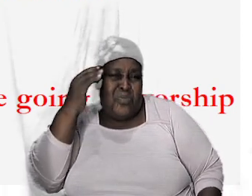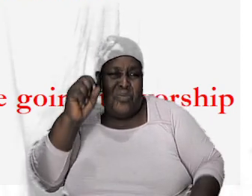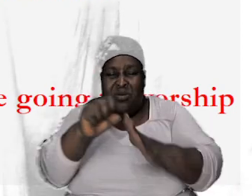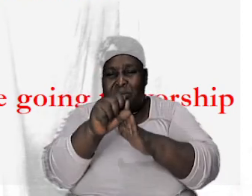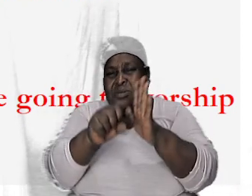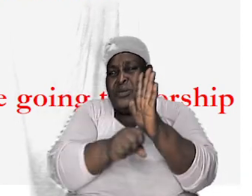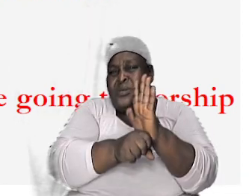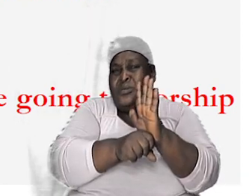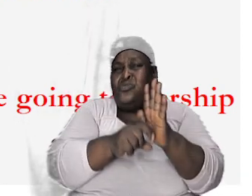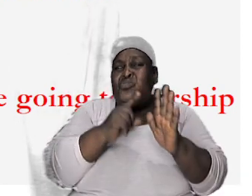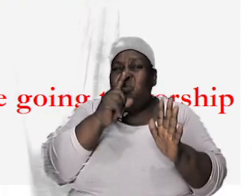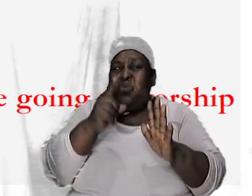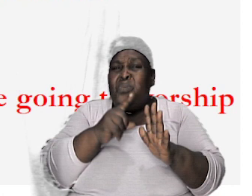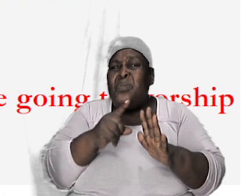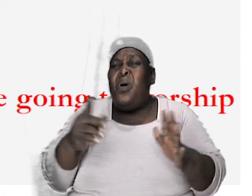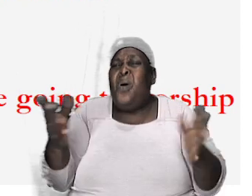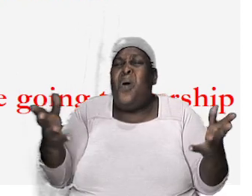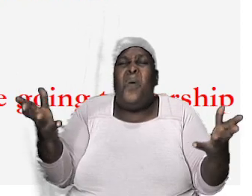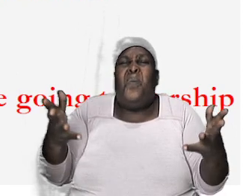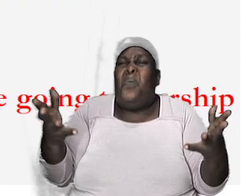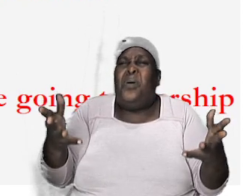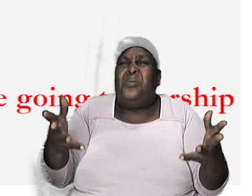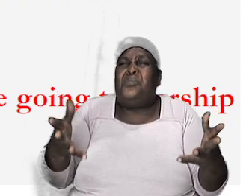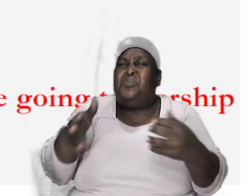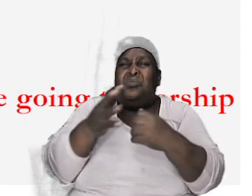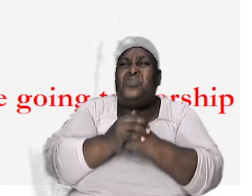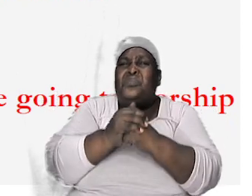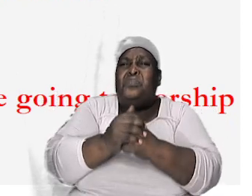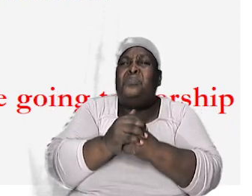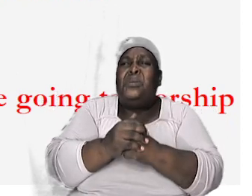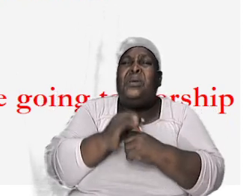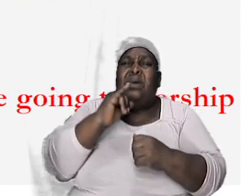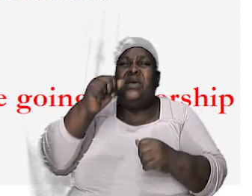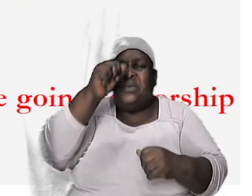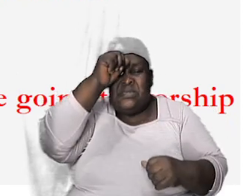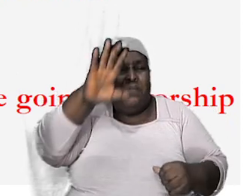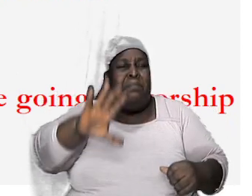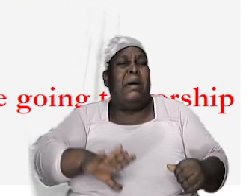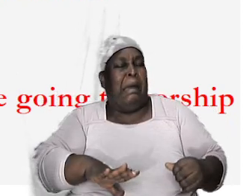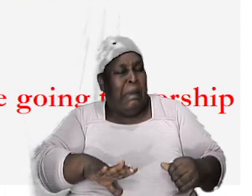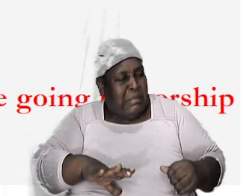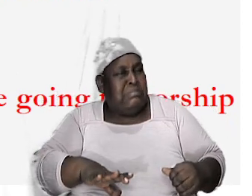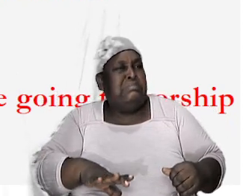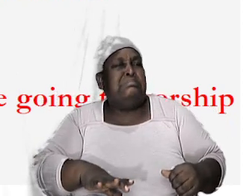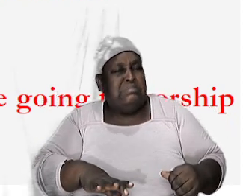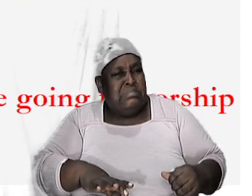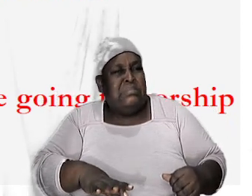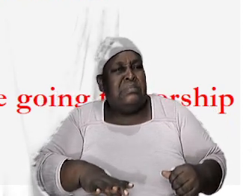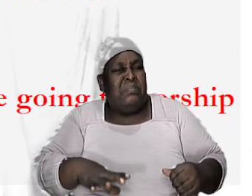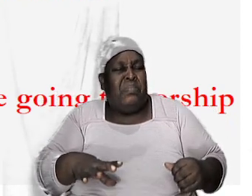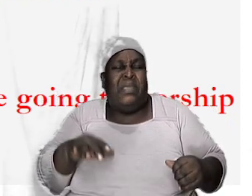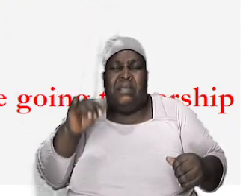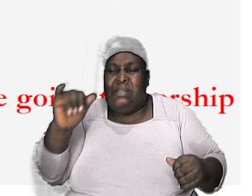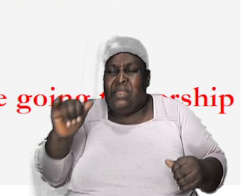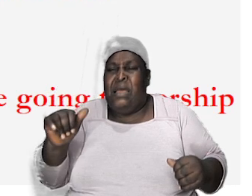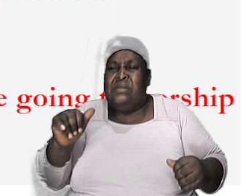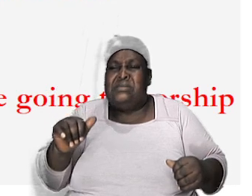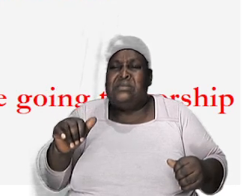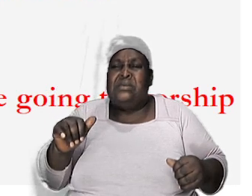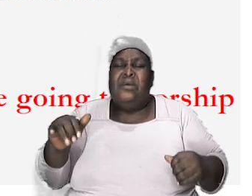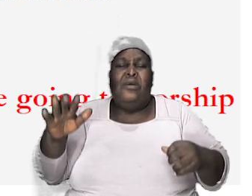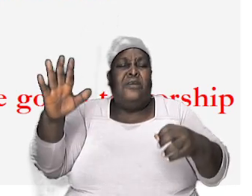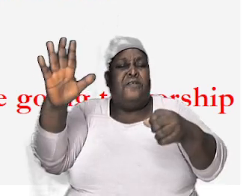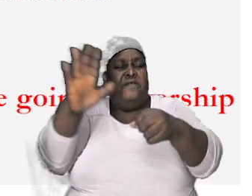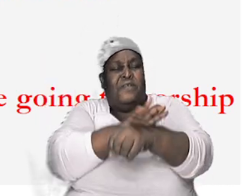But truth be told, what she was packing herself with is men. What she was packing herself with is that desire, trying to fill that gap